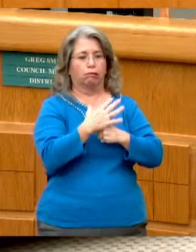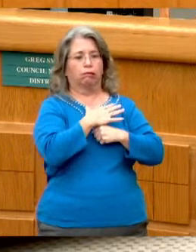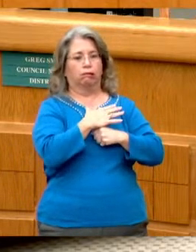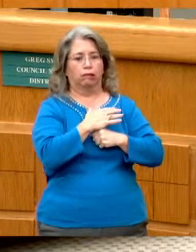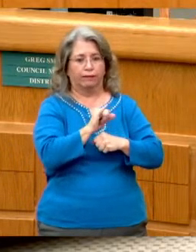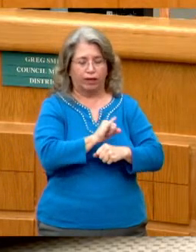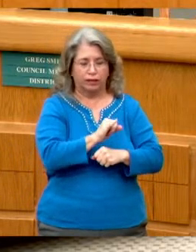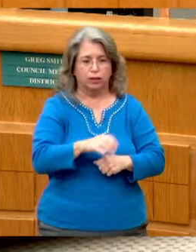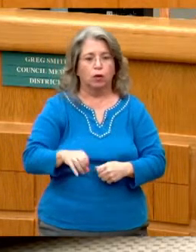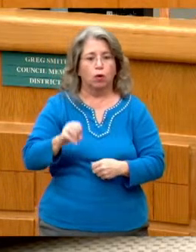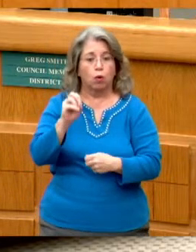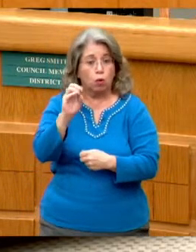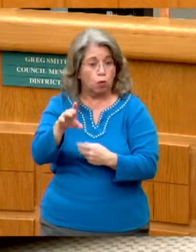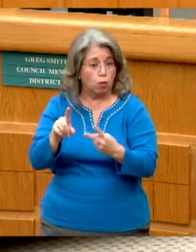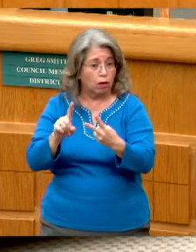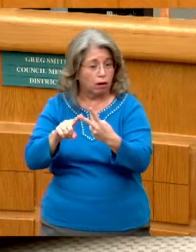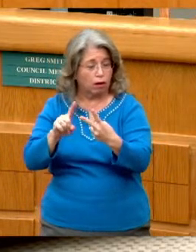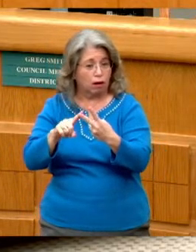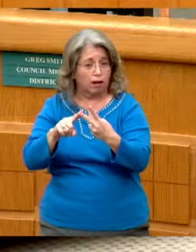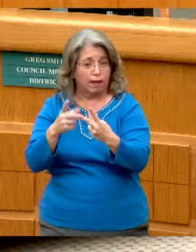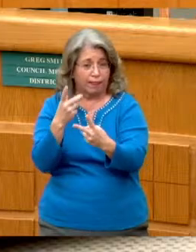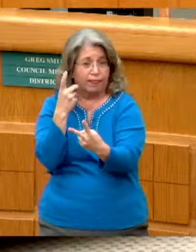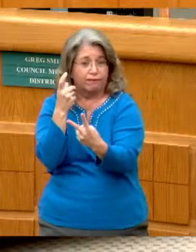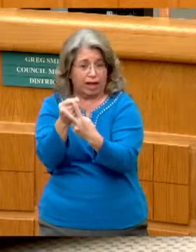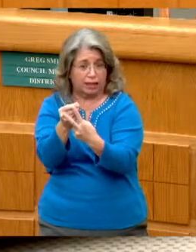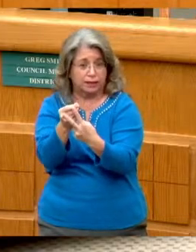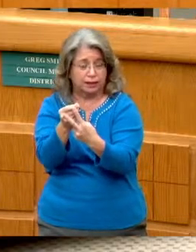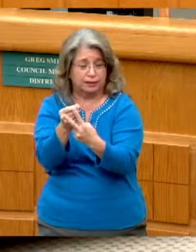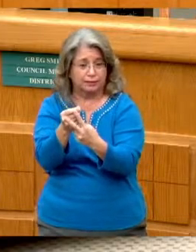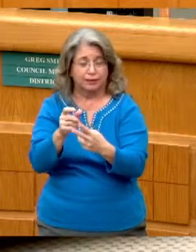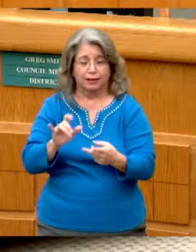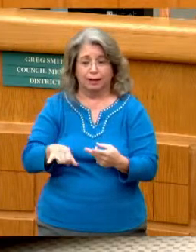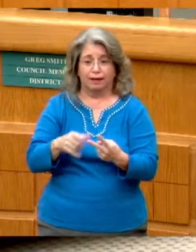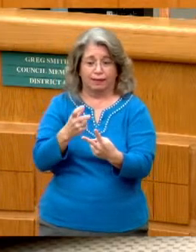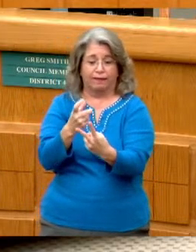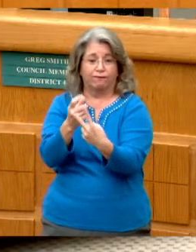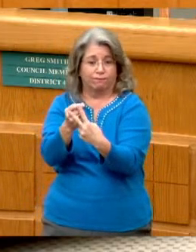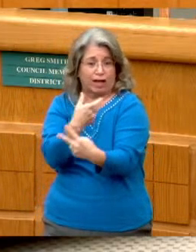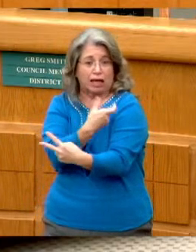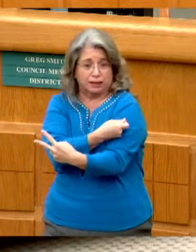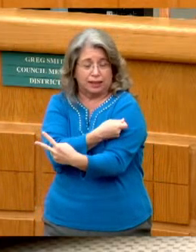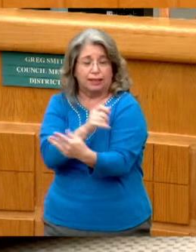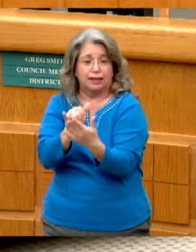vaccine. The second option, as I said earlier, is the brightest option for all of us.